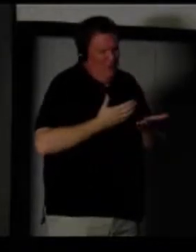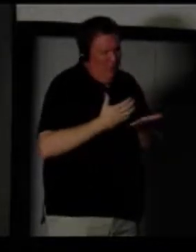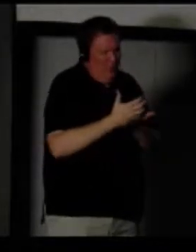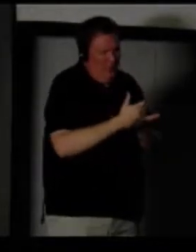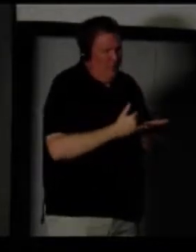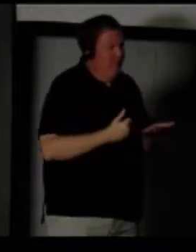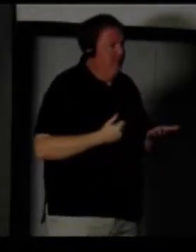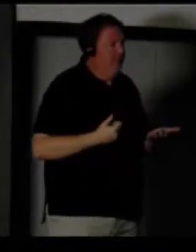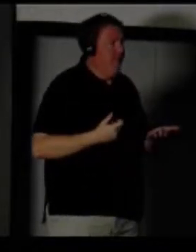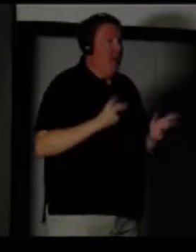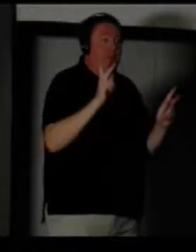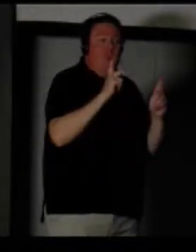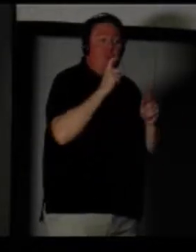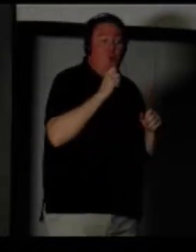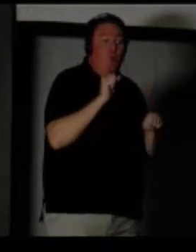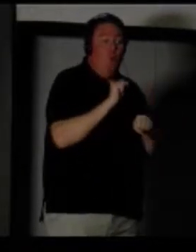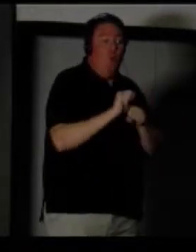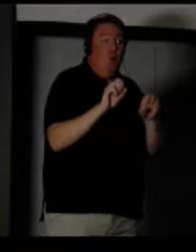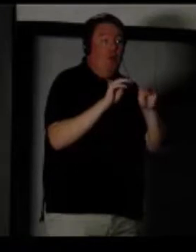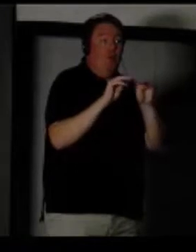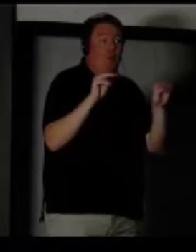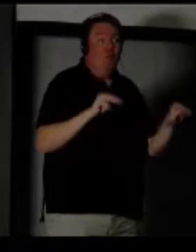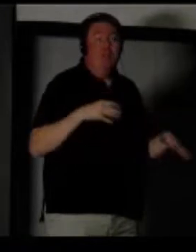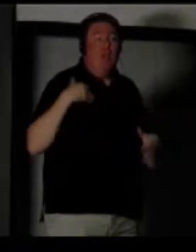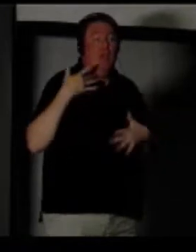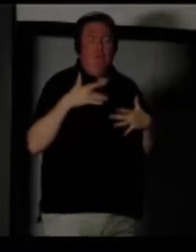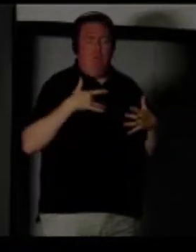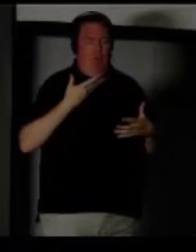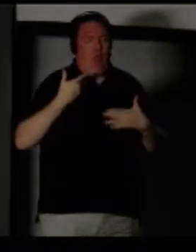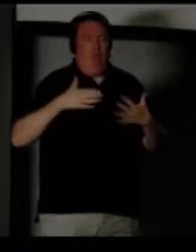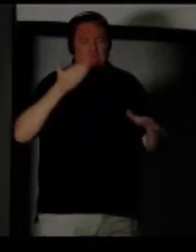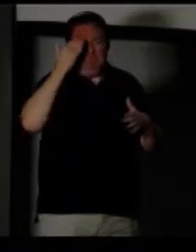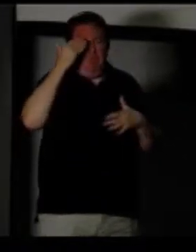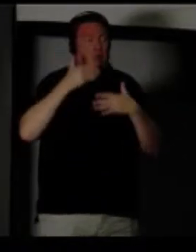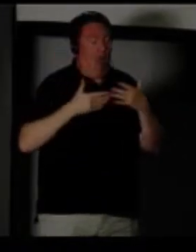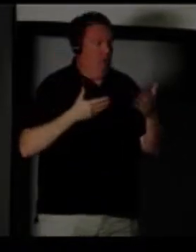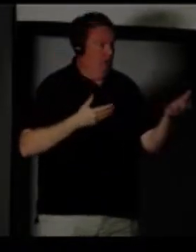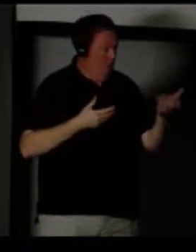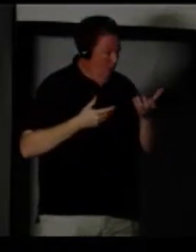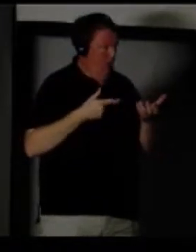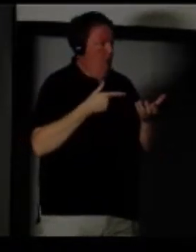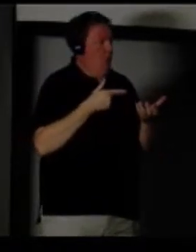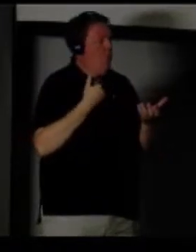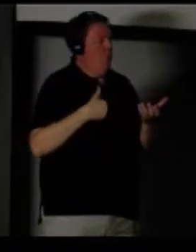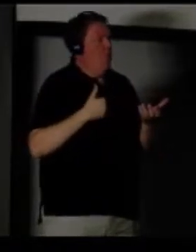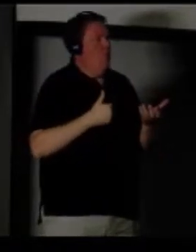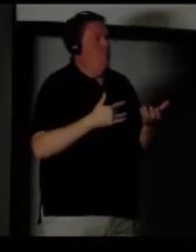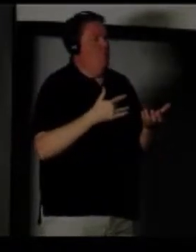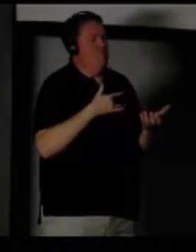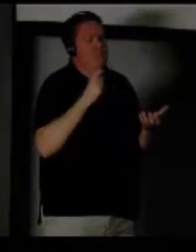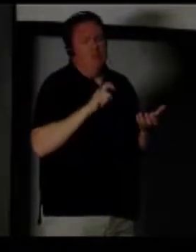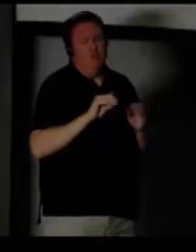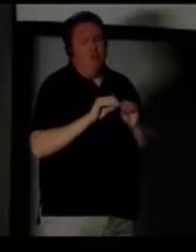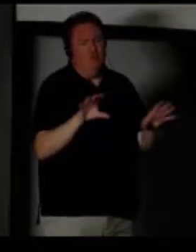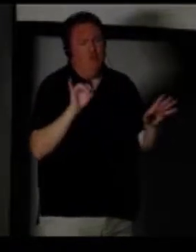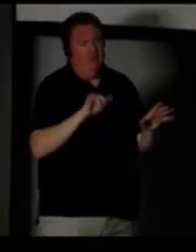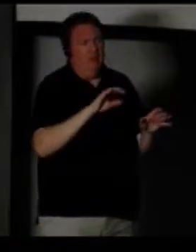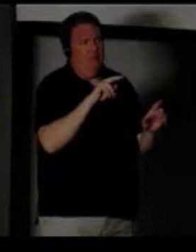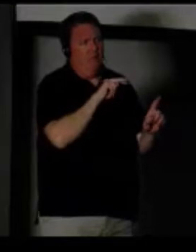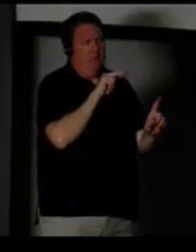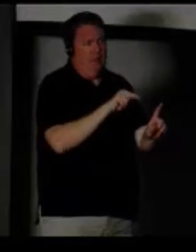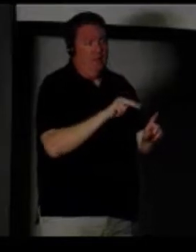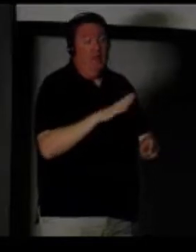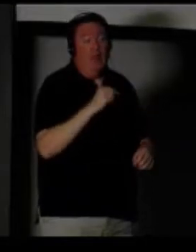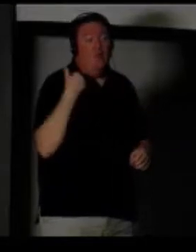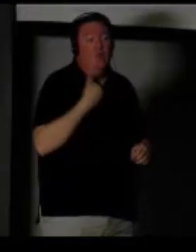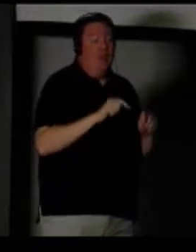who work within the museum and that they think they are compelled to share. We also have a